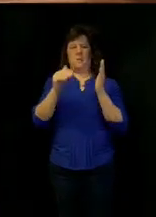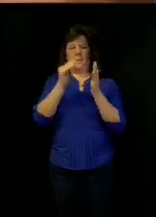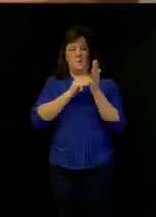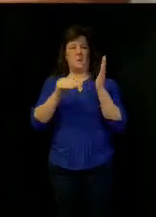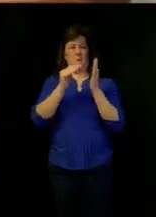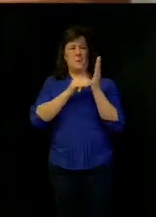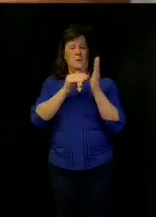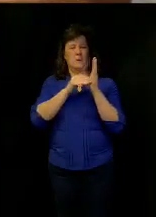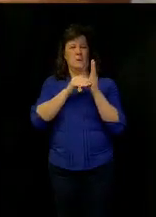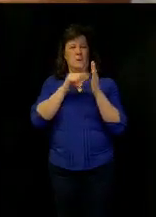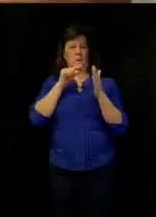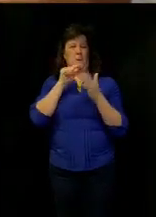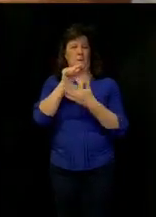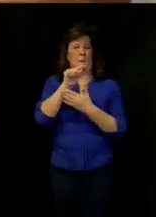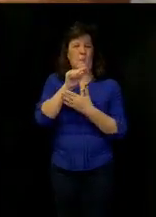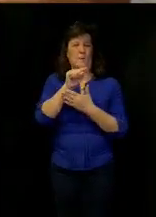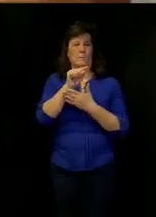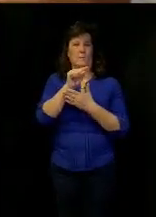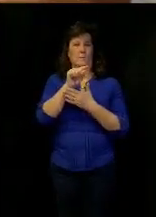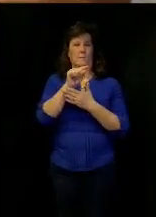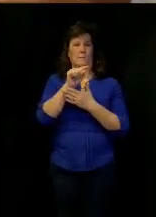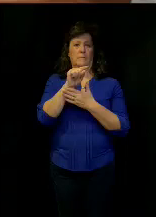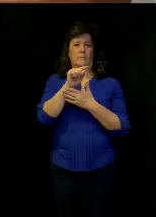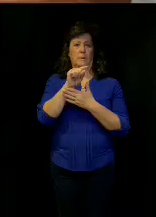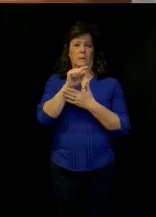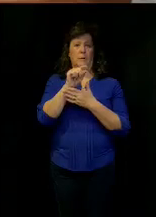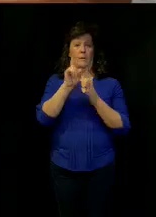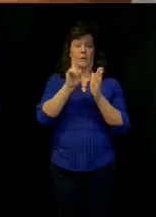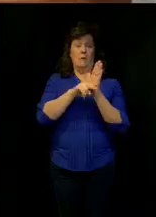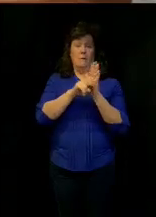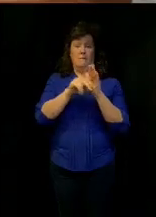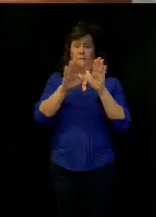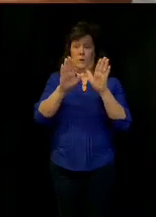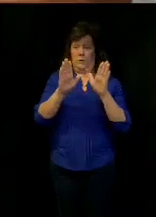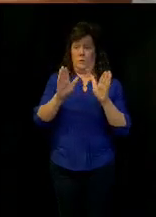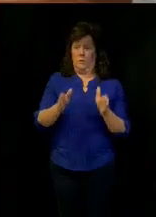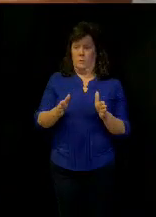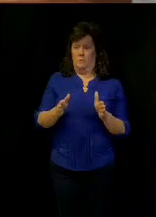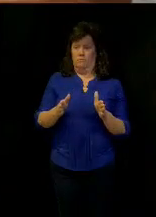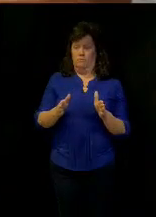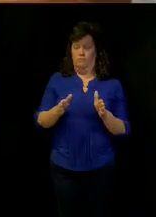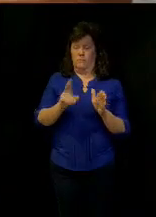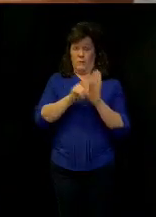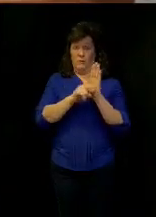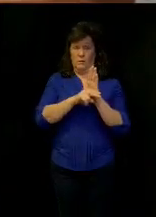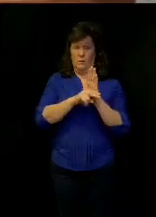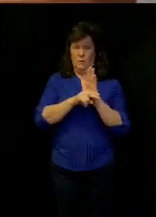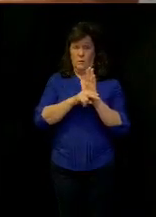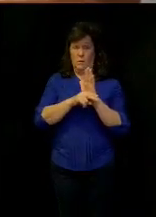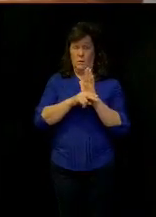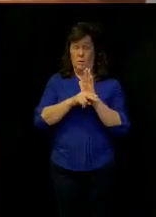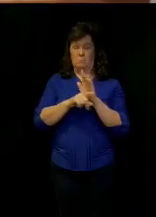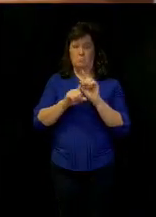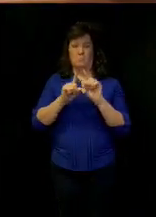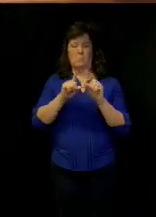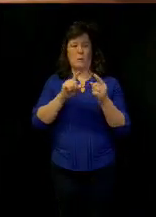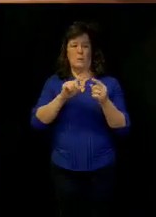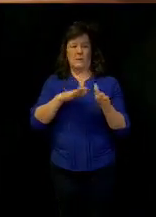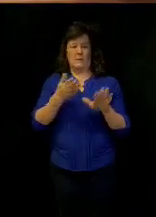The last time I checked, when I went to a funeral and there was a body there, you could go and pinch that body and